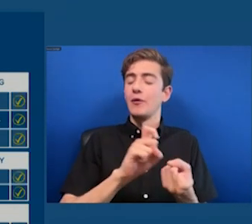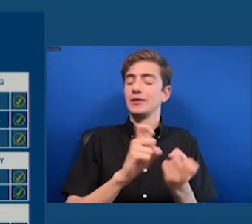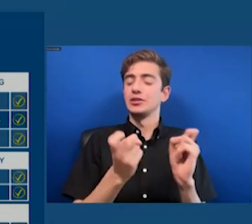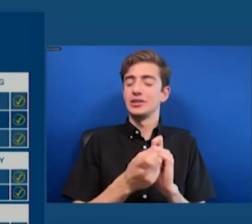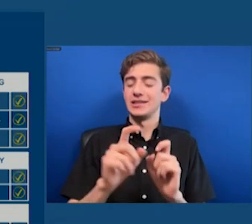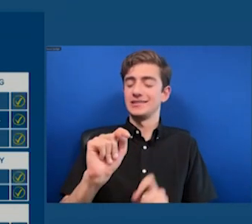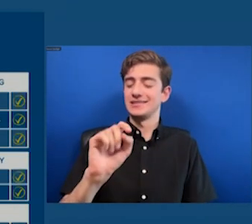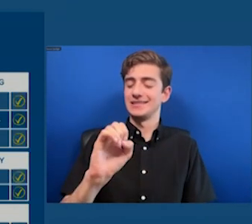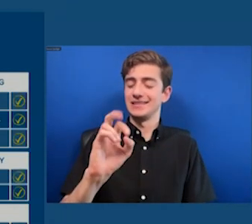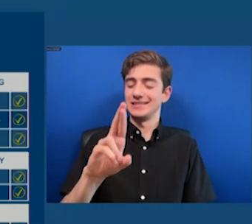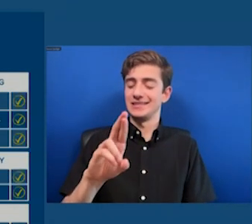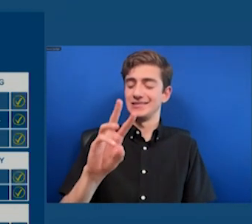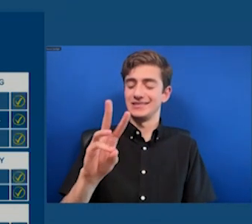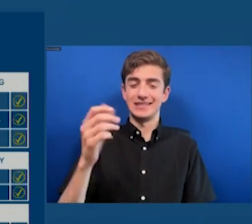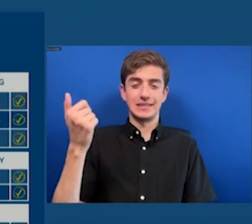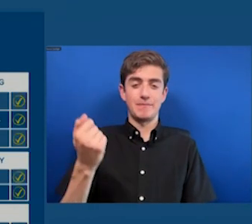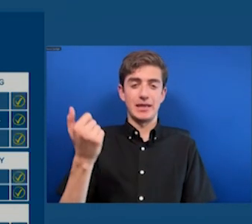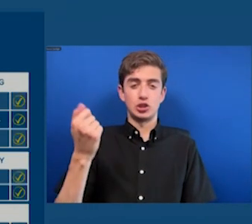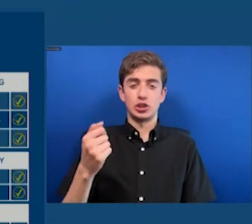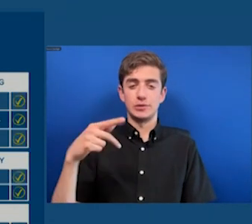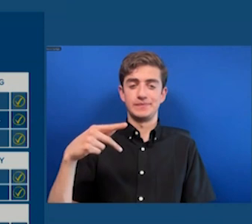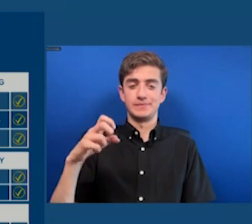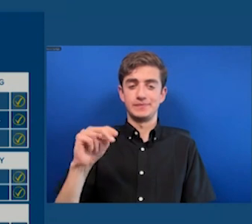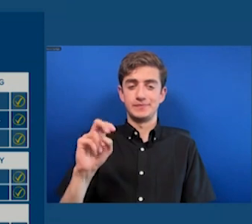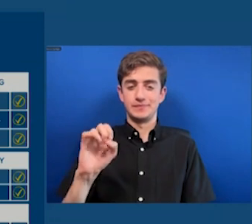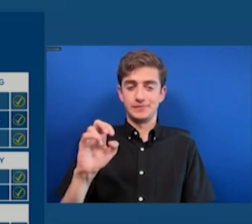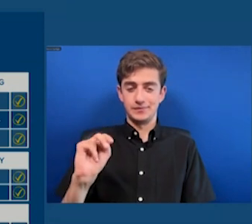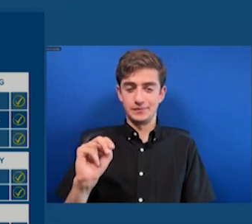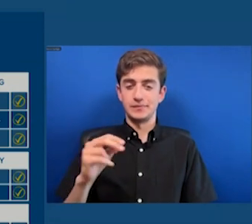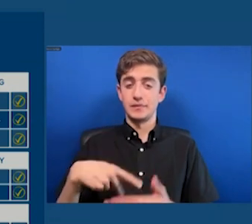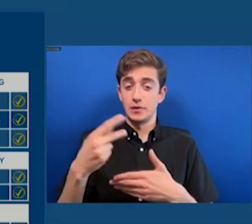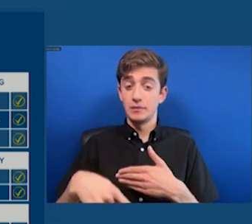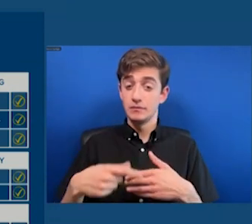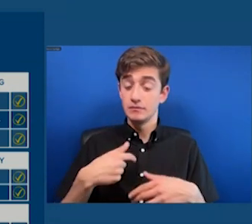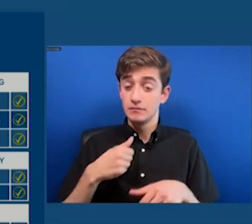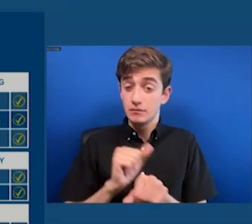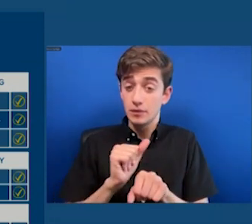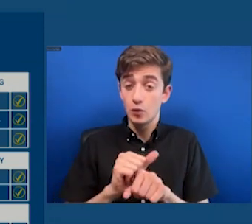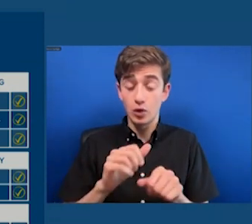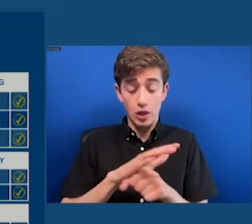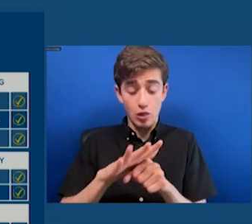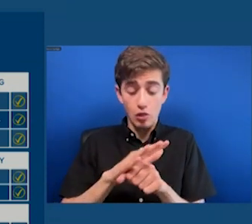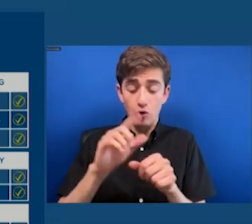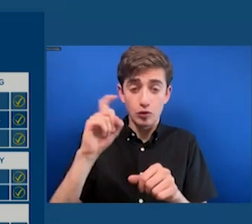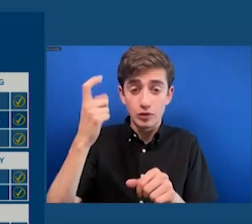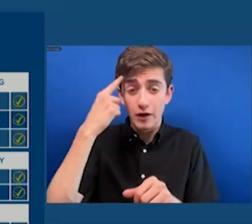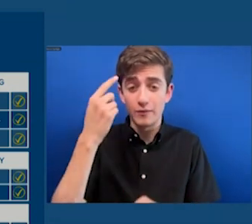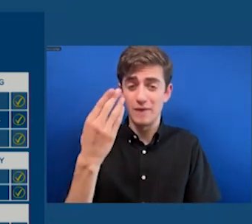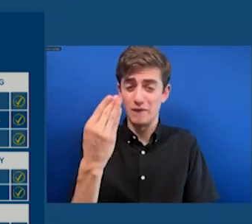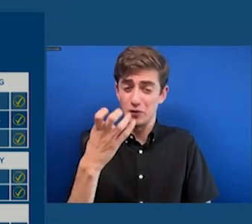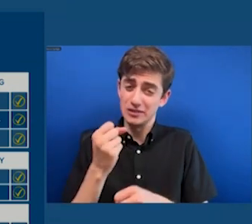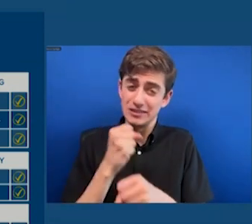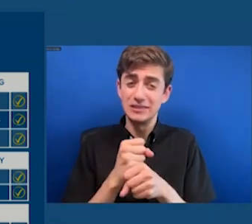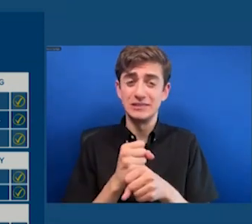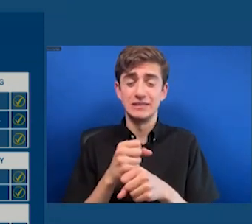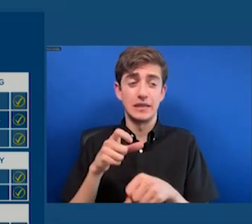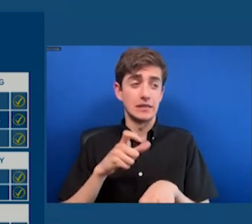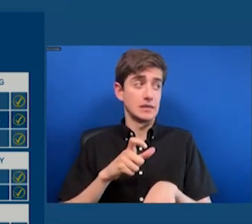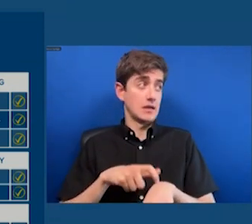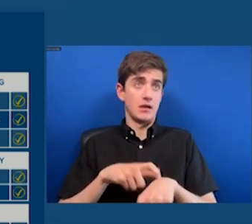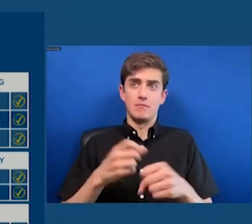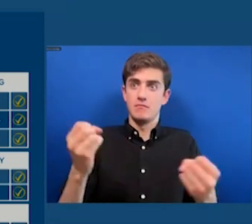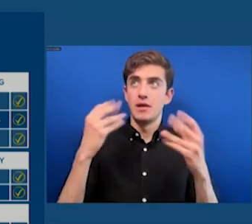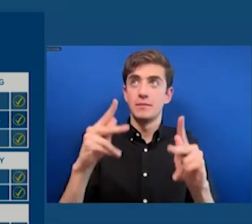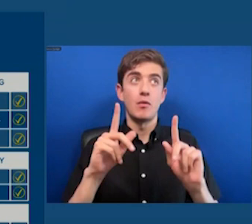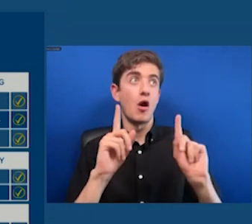government. There was a time when there was a lot of demand to become a state or local government worker.